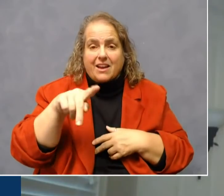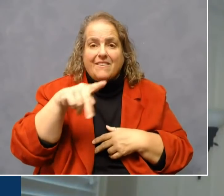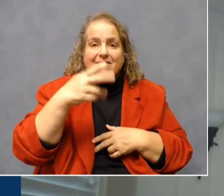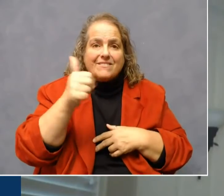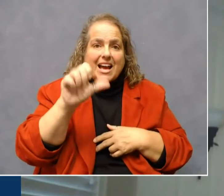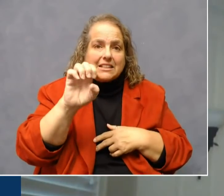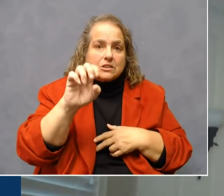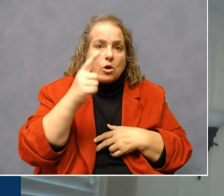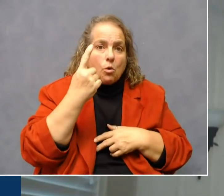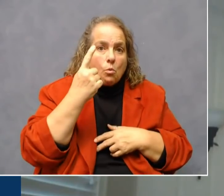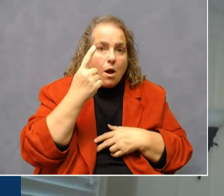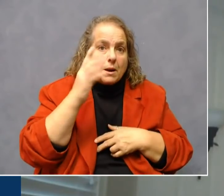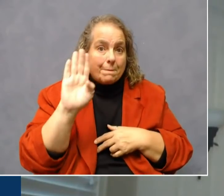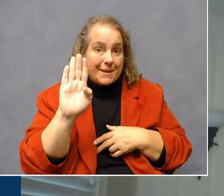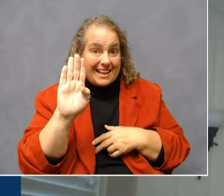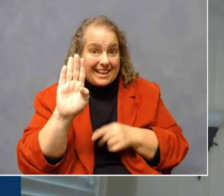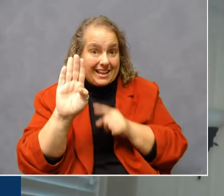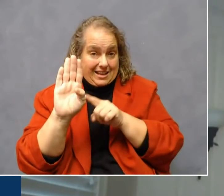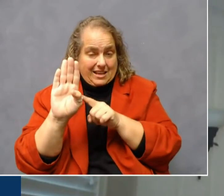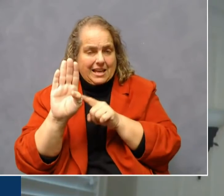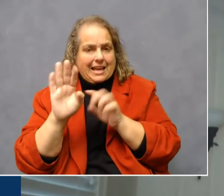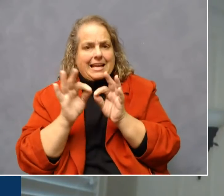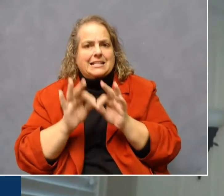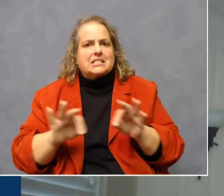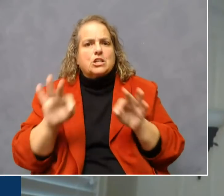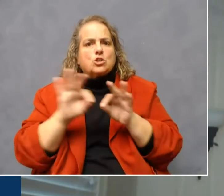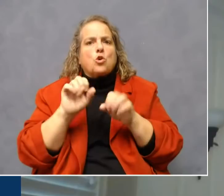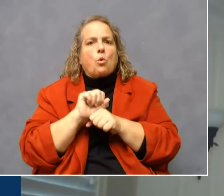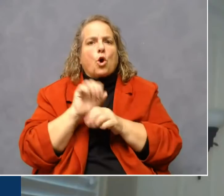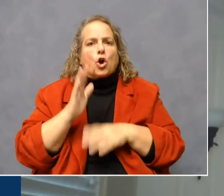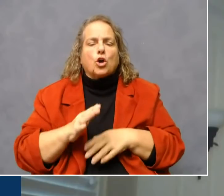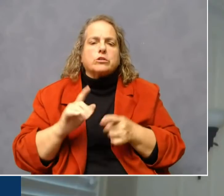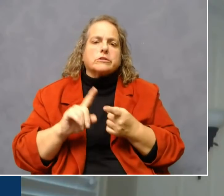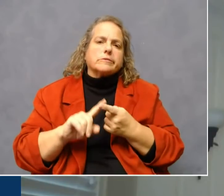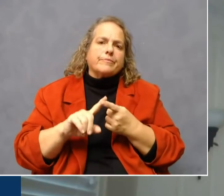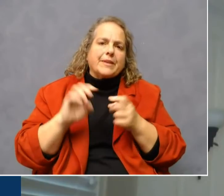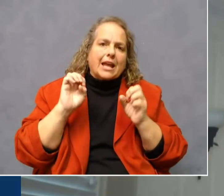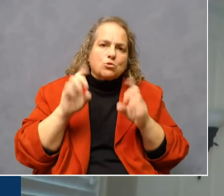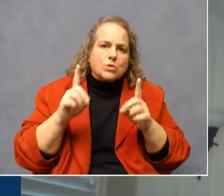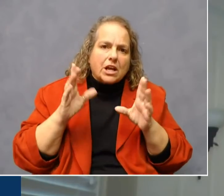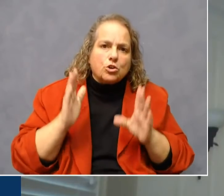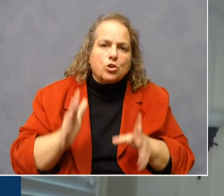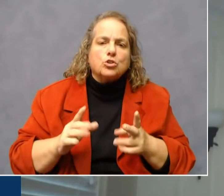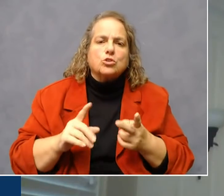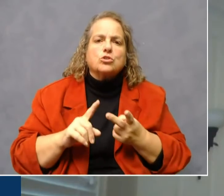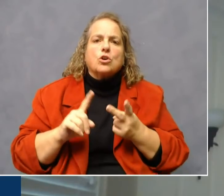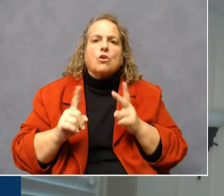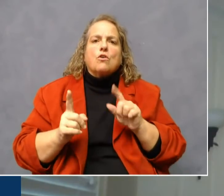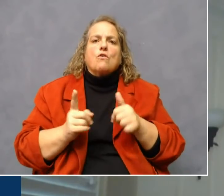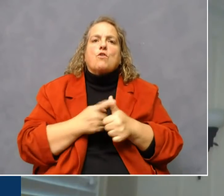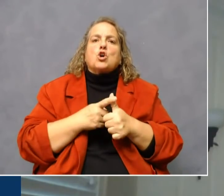which includes educators and first responders and individuals in food service